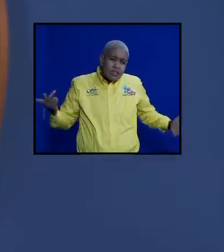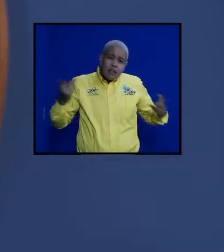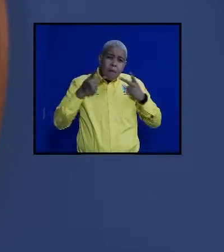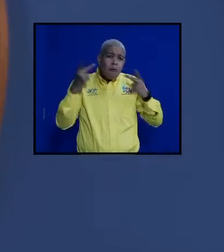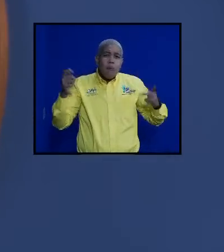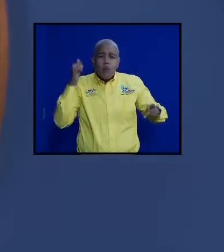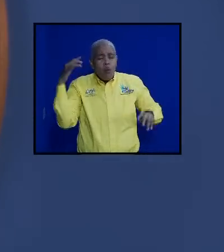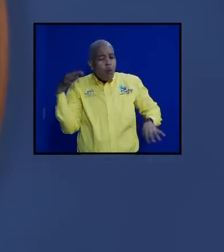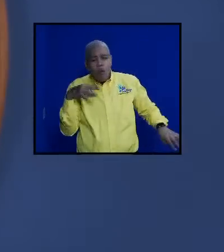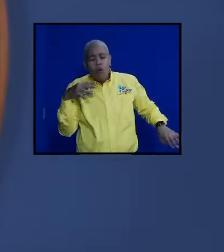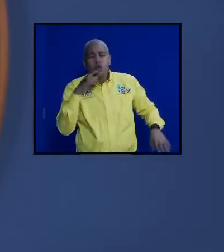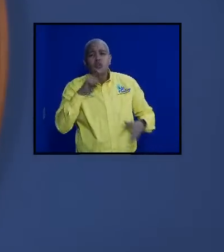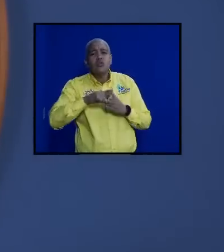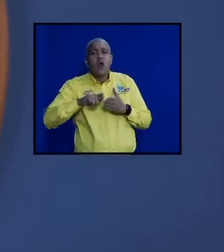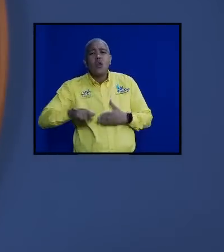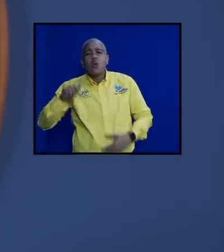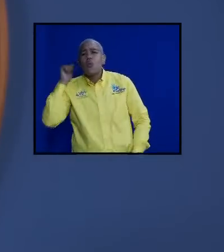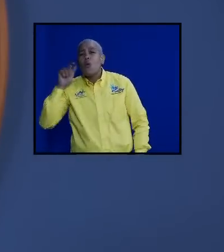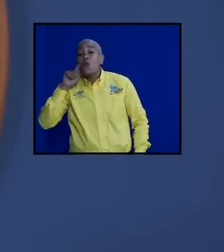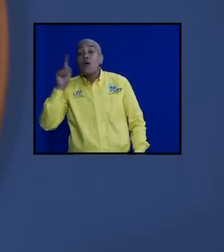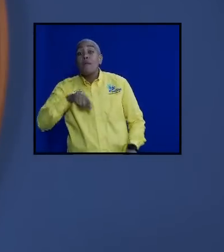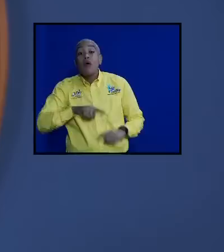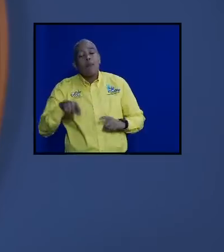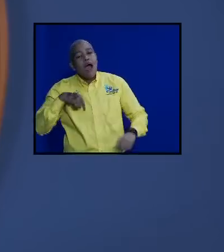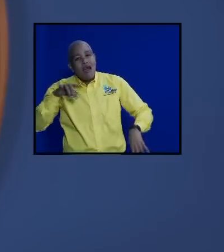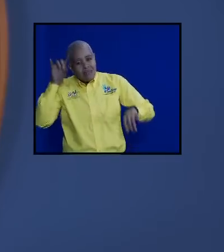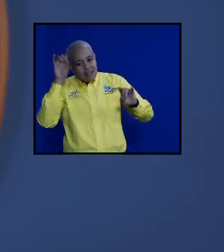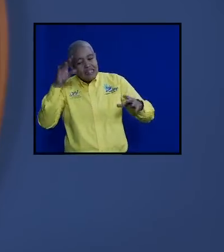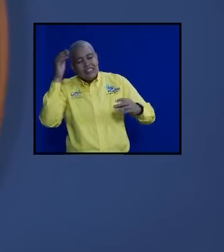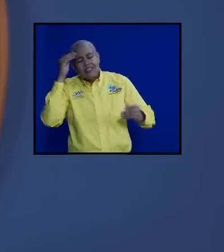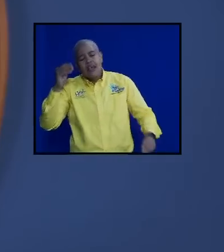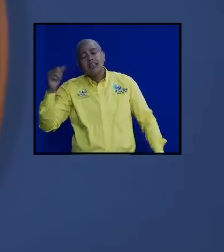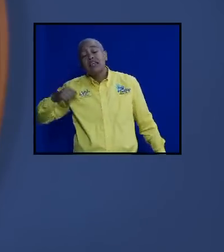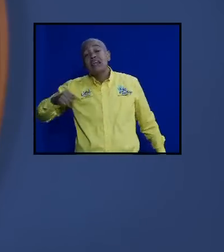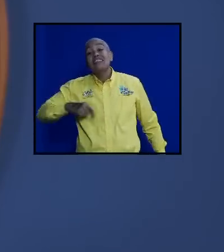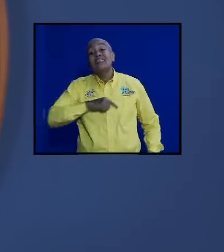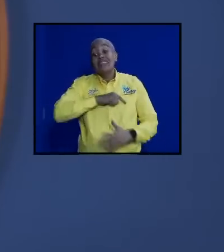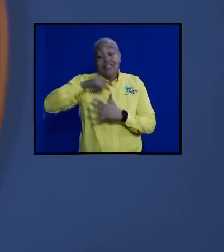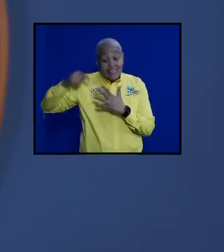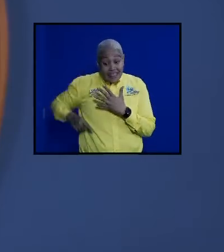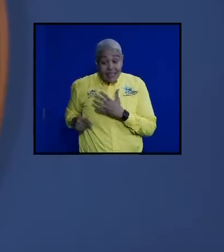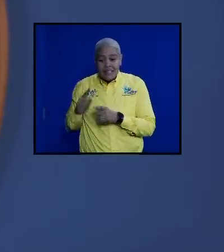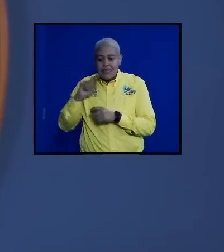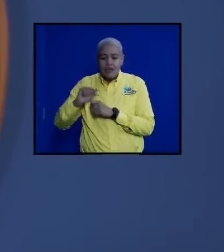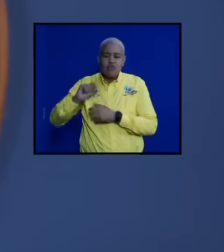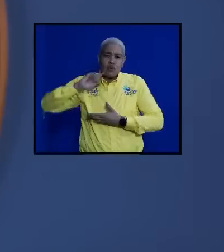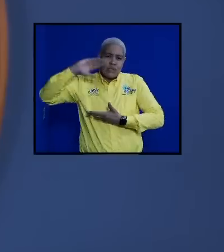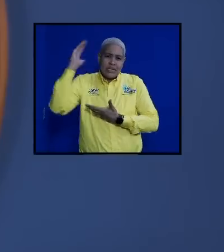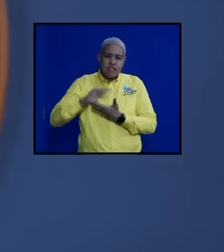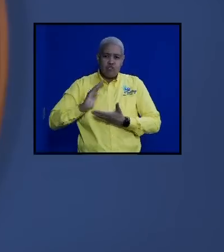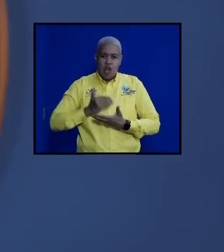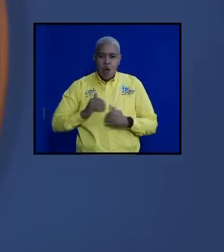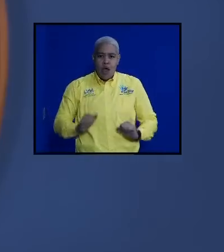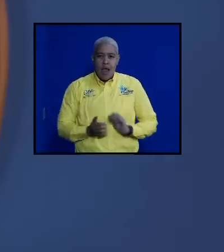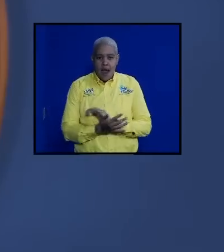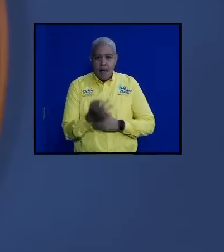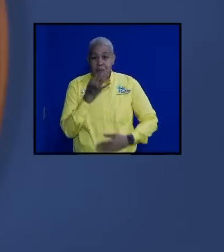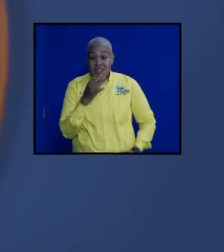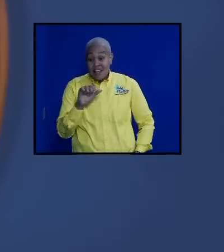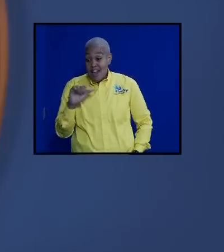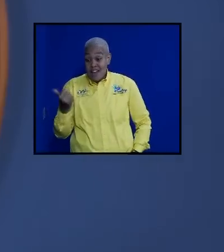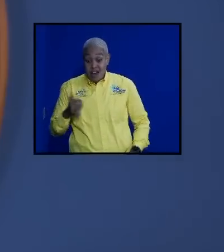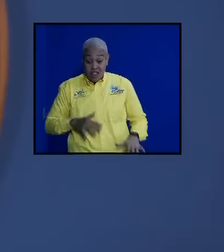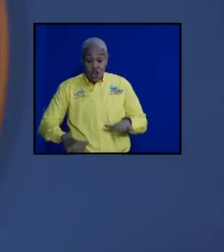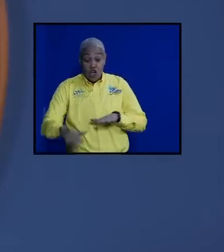see that. Journalists don't report that. But I have to bring it out to say, yes, these are the things that increase our capacity. Another domain